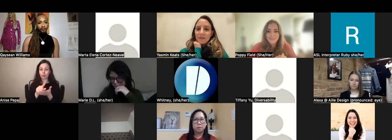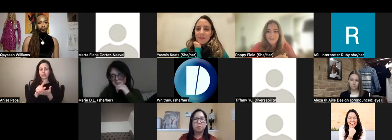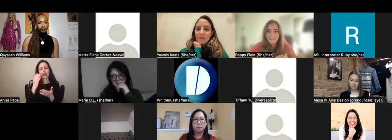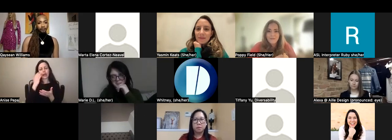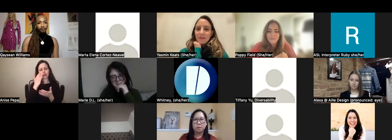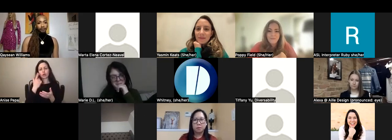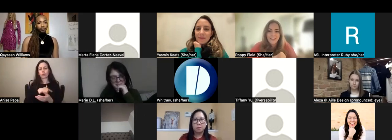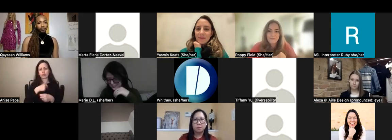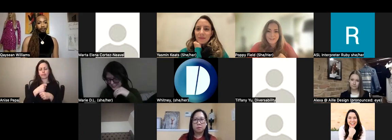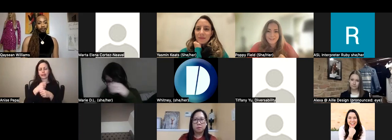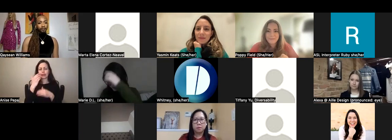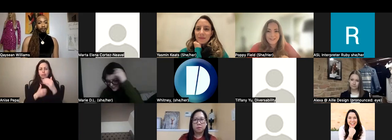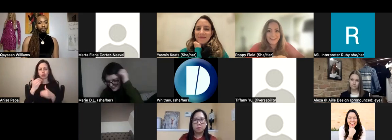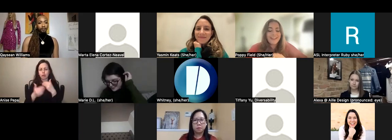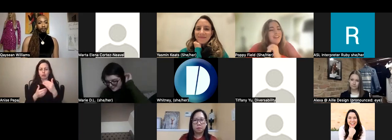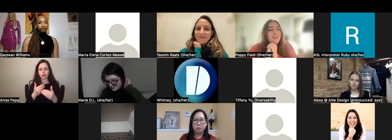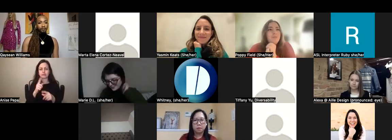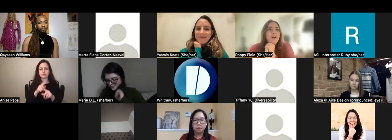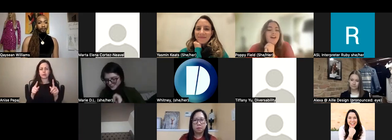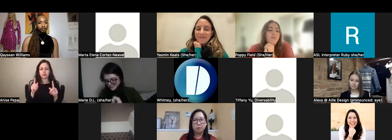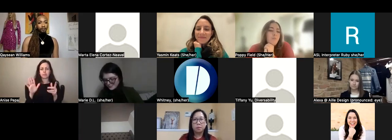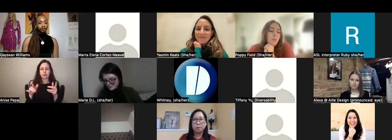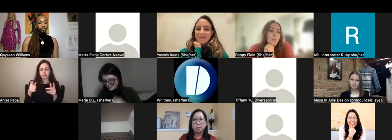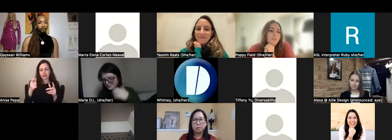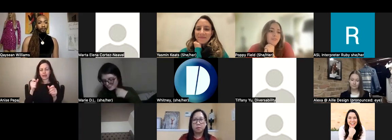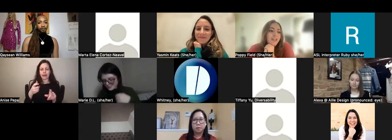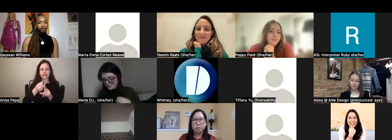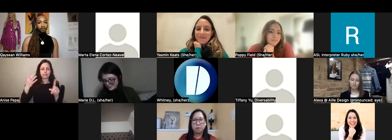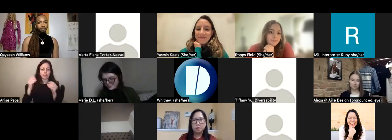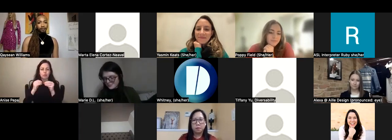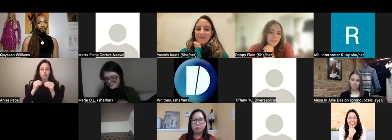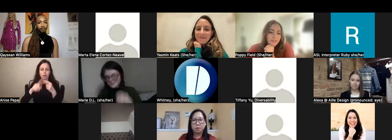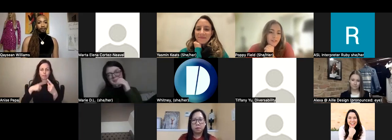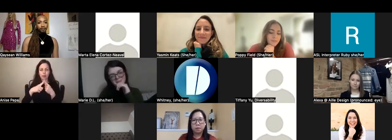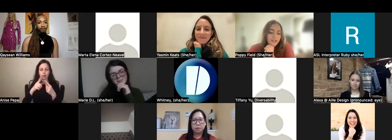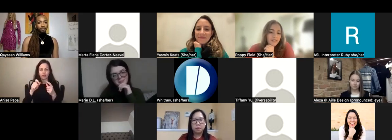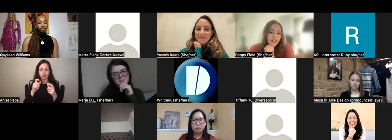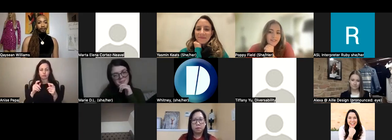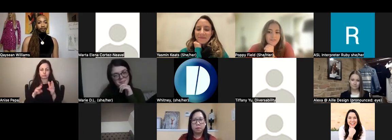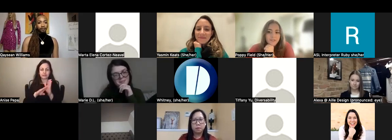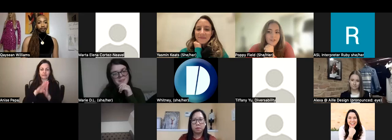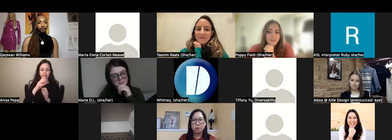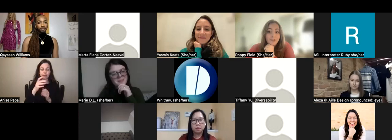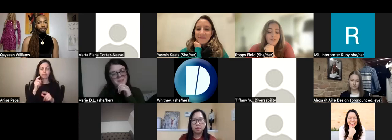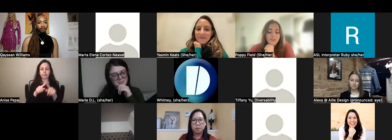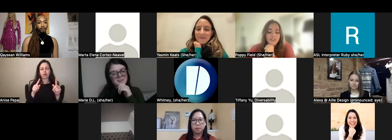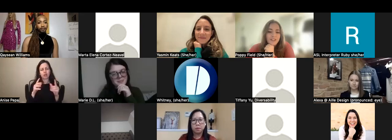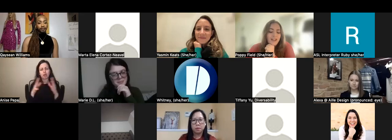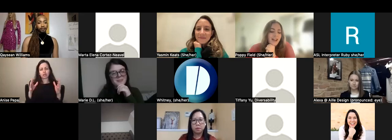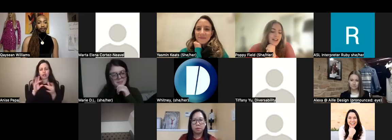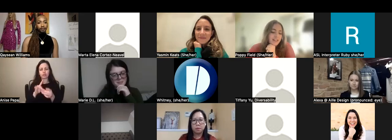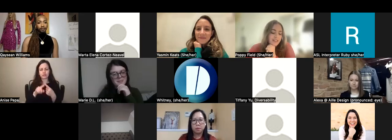London Fashion Week's coming up, maybe Yasmin could expand on that. But yeah, there's a lot to be done there for